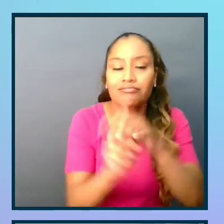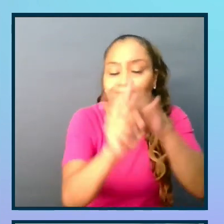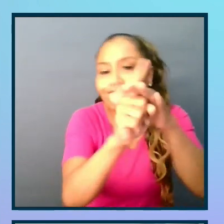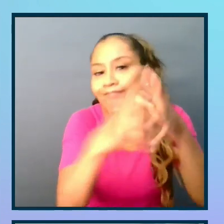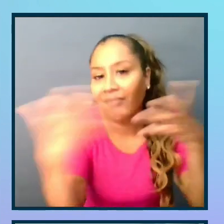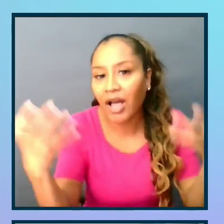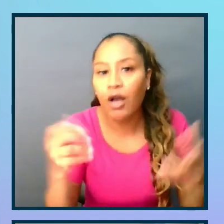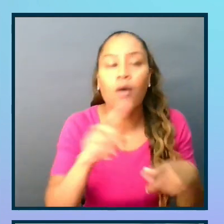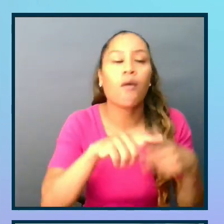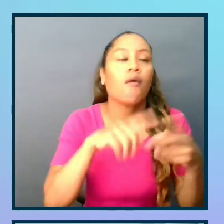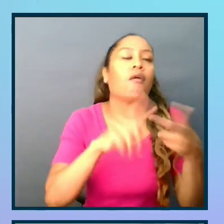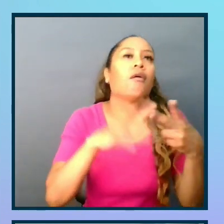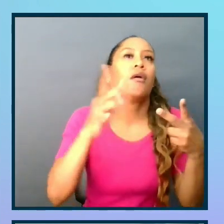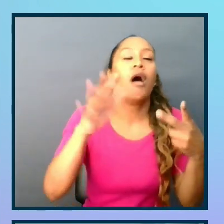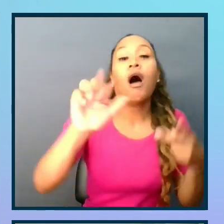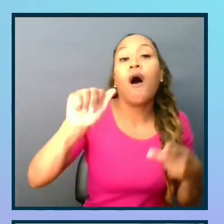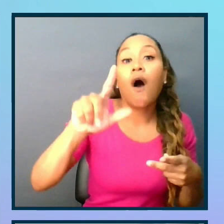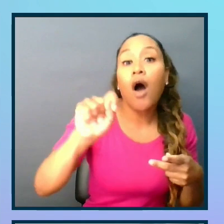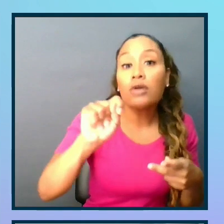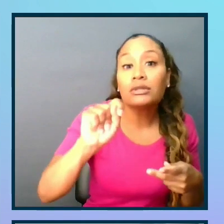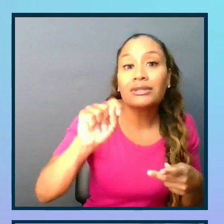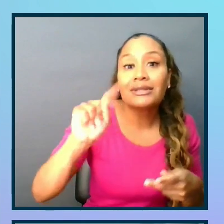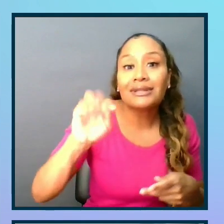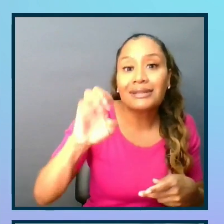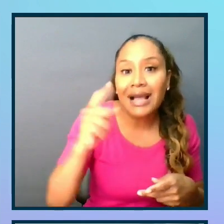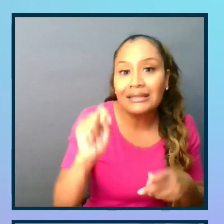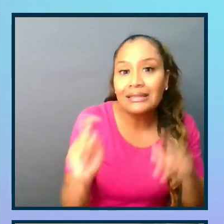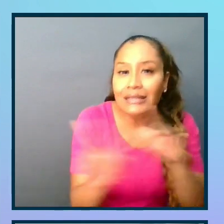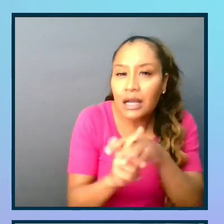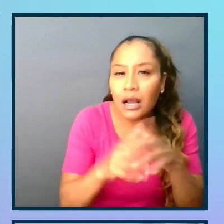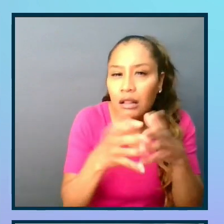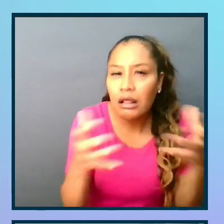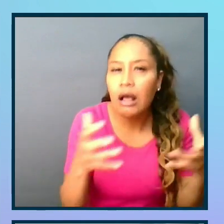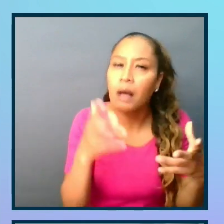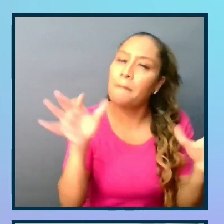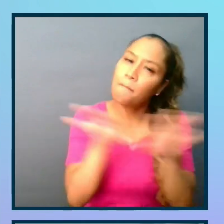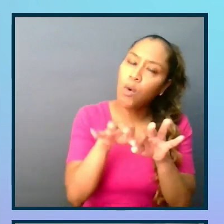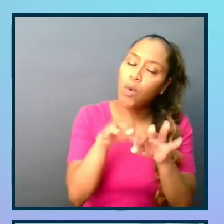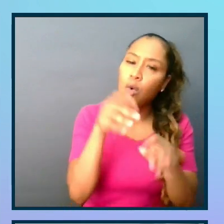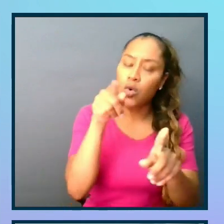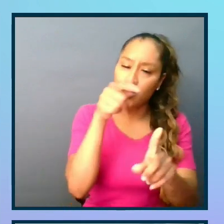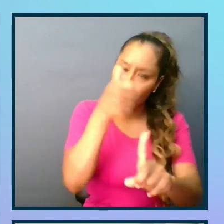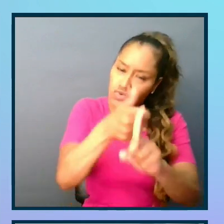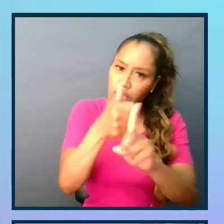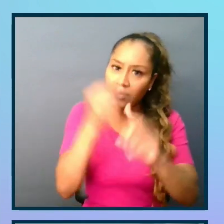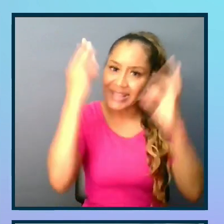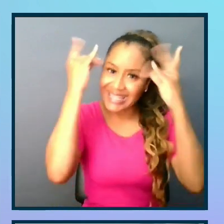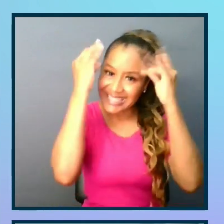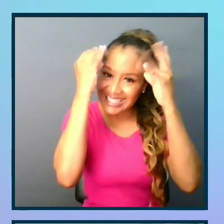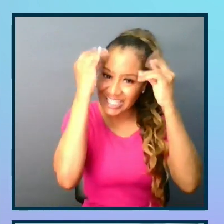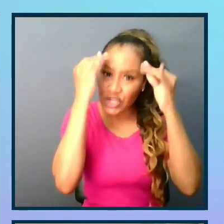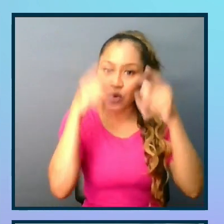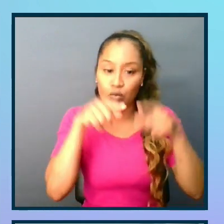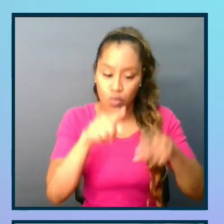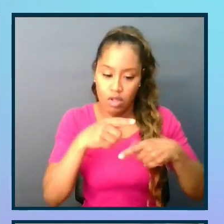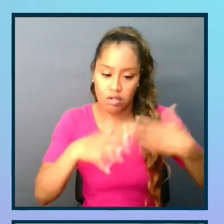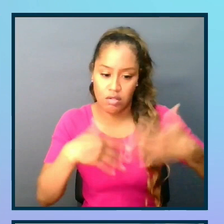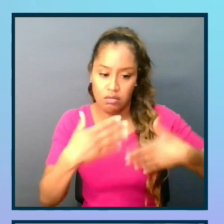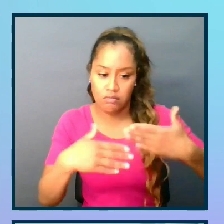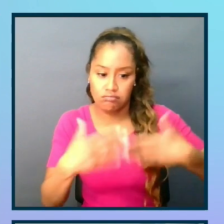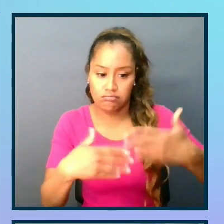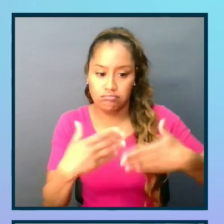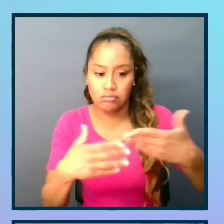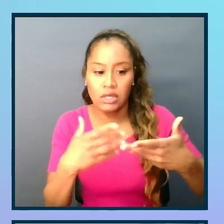alt text comes up a lot, and you want to make sure that you consider those things when you're going through